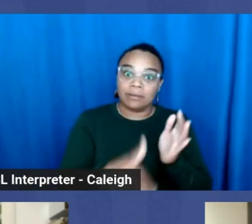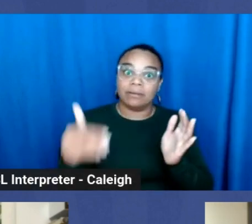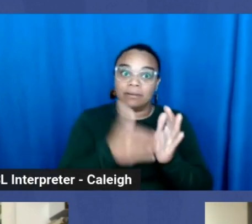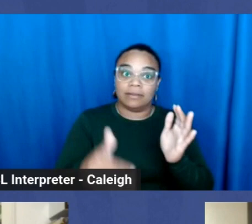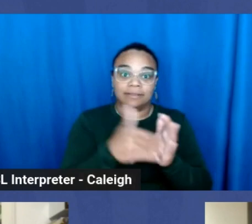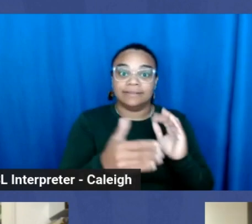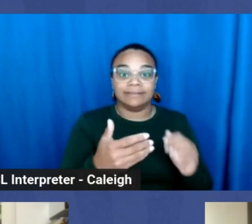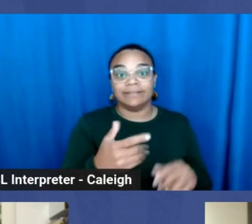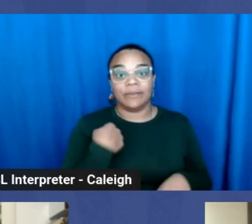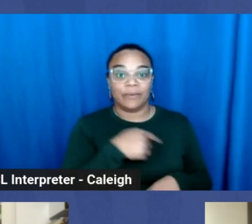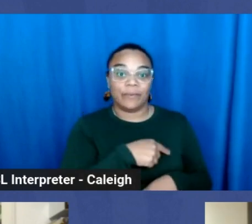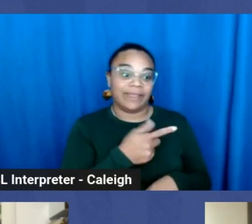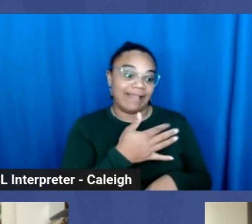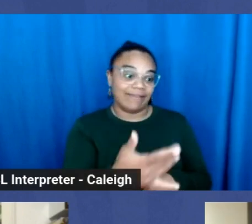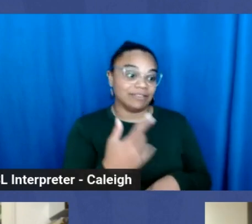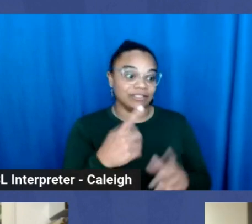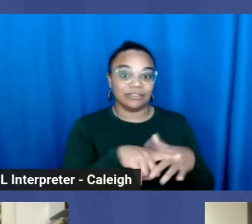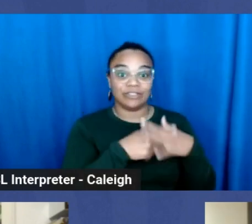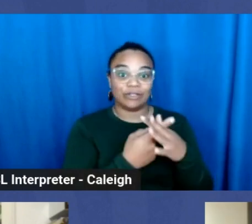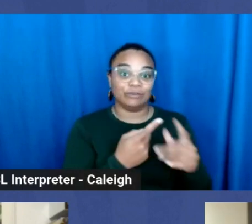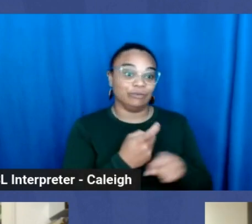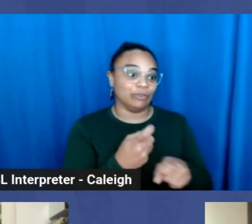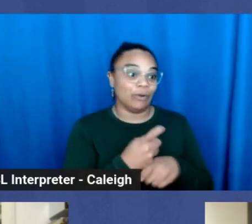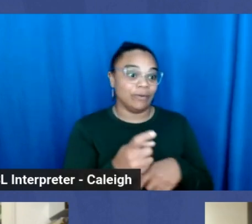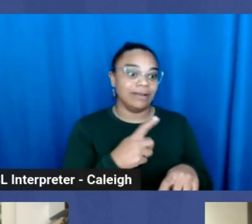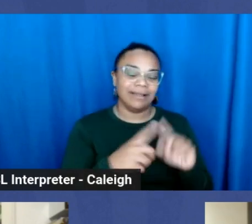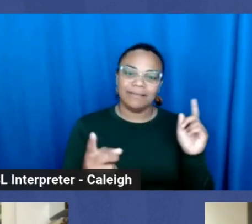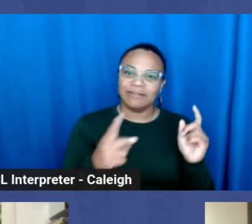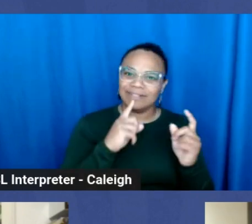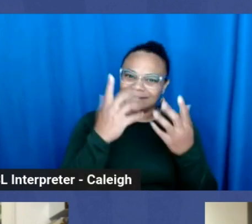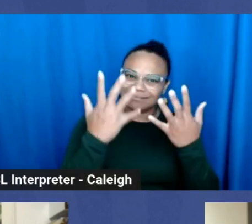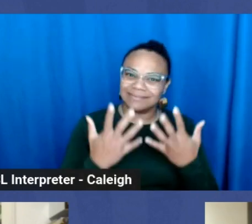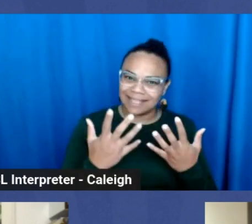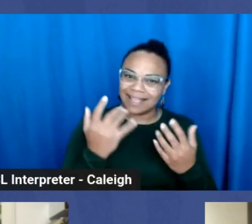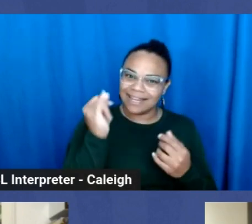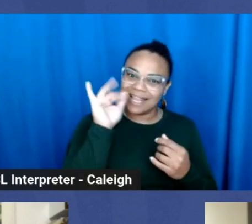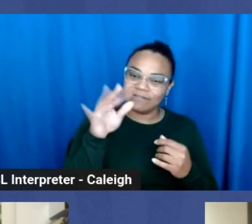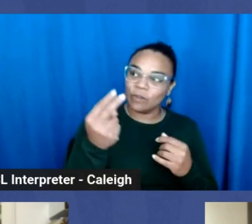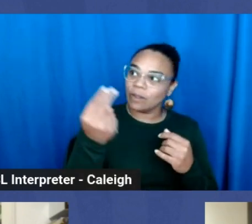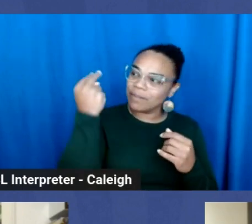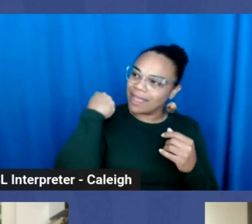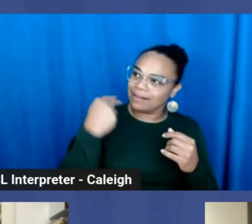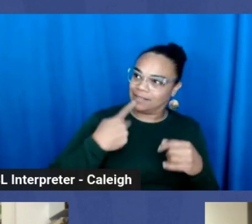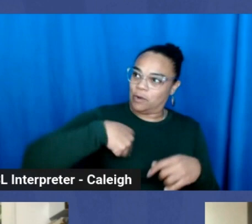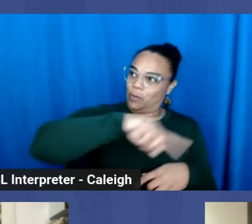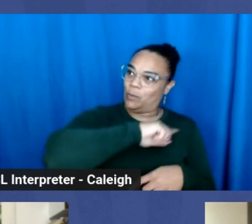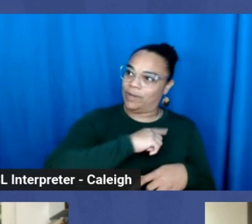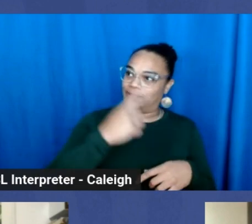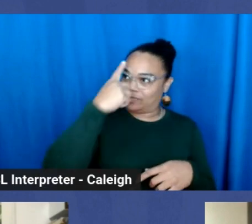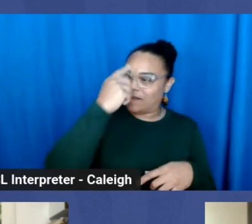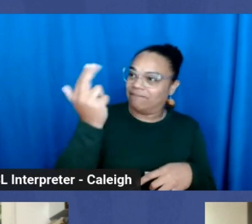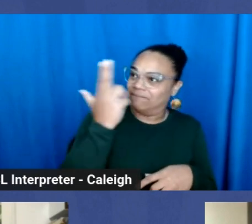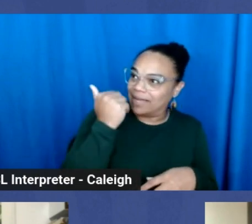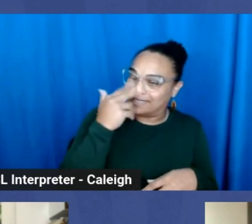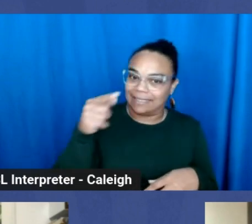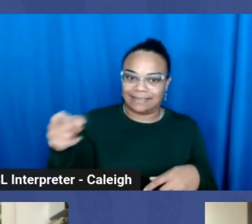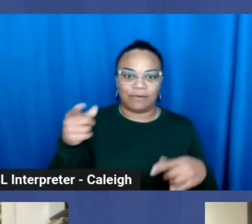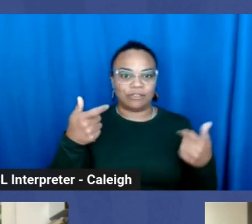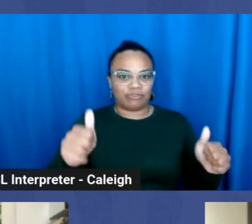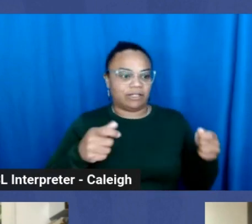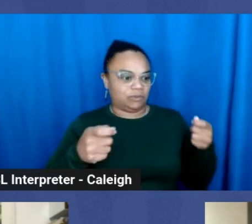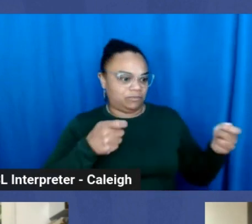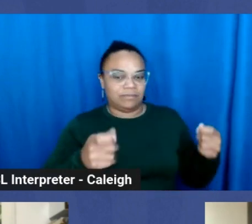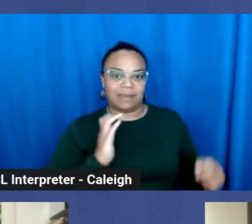think that we found it funny that our bodies were being policed in such way. I will say I didn't have a revelation of what was necessarily